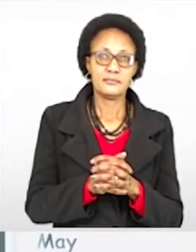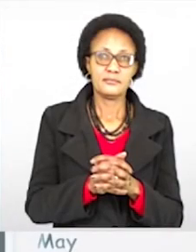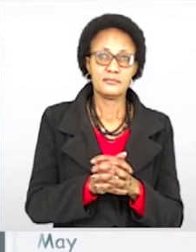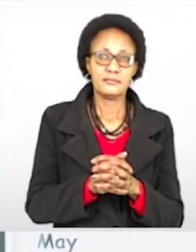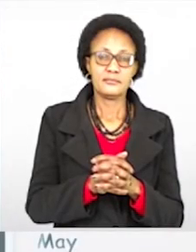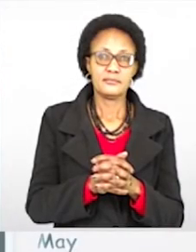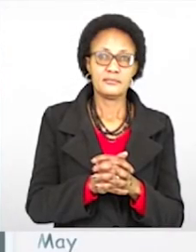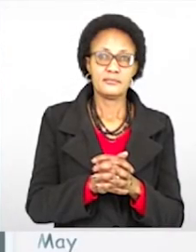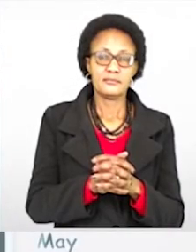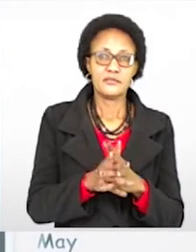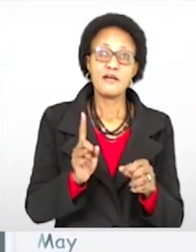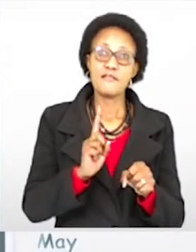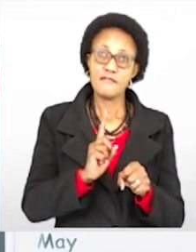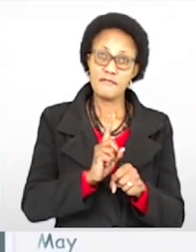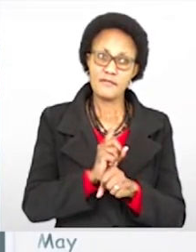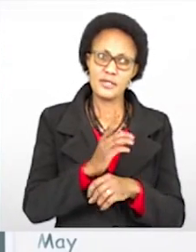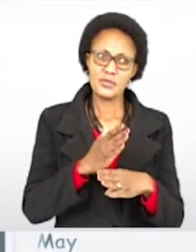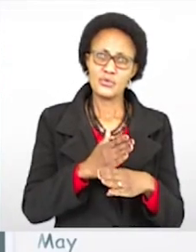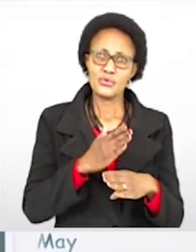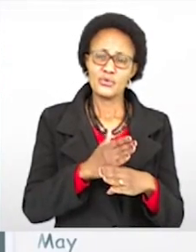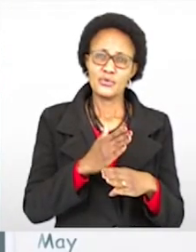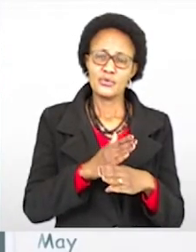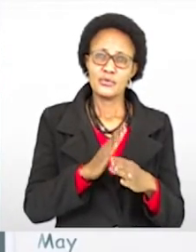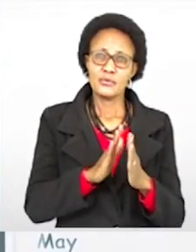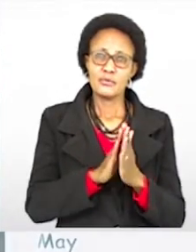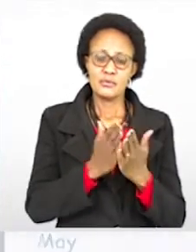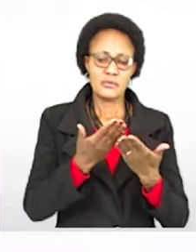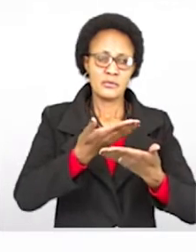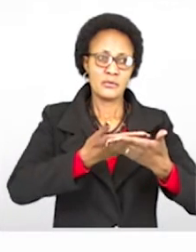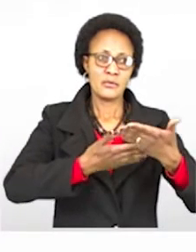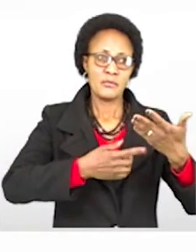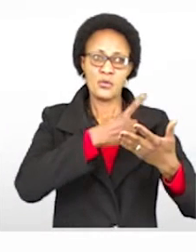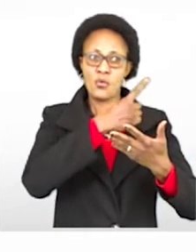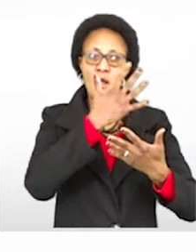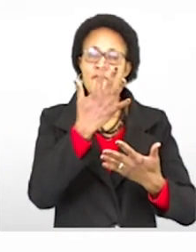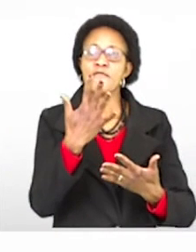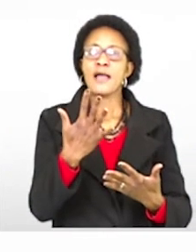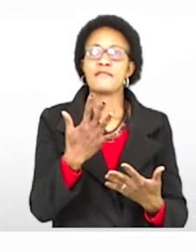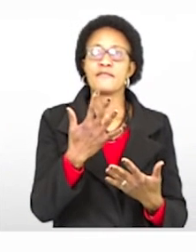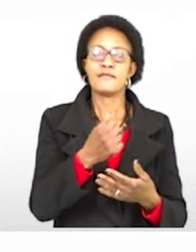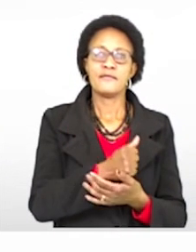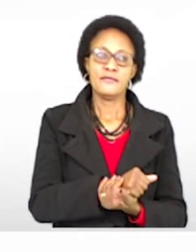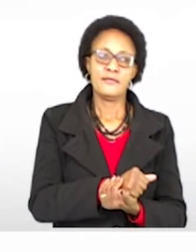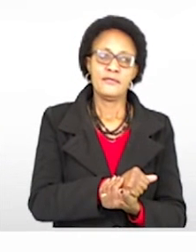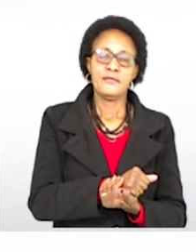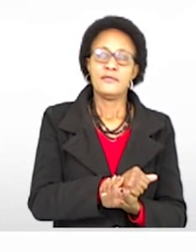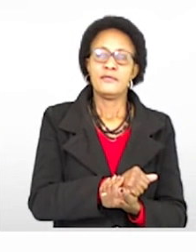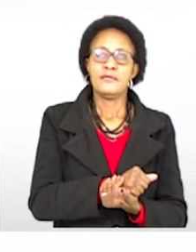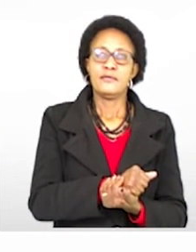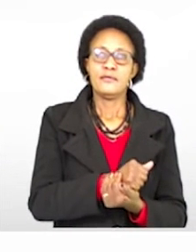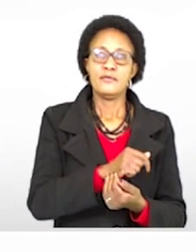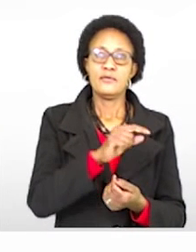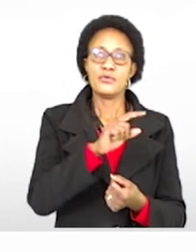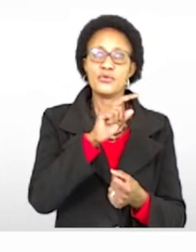For our first exercise, please can you turn to page 15. On page 15, you're being asked